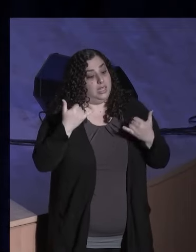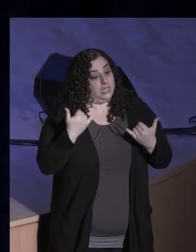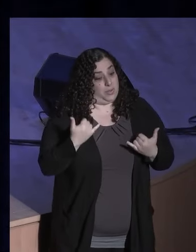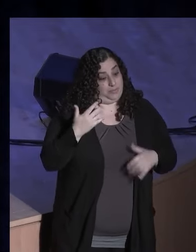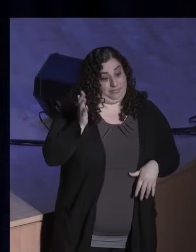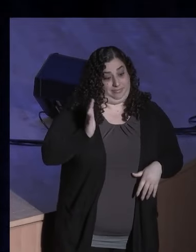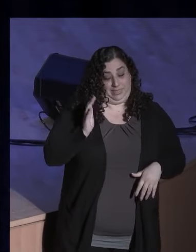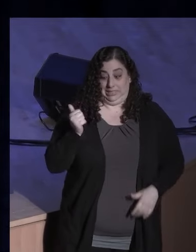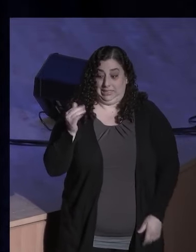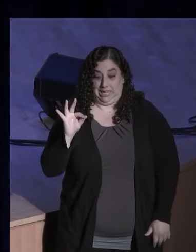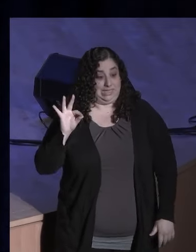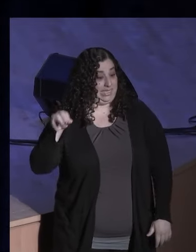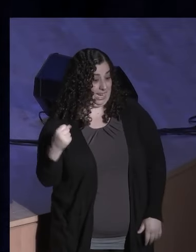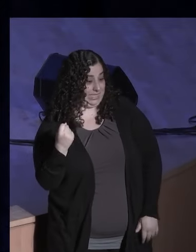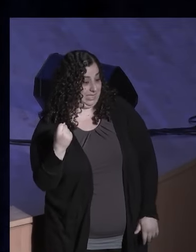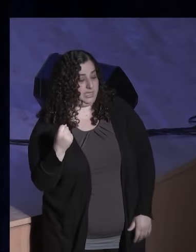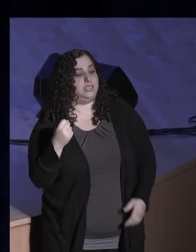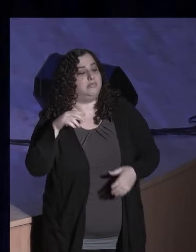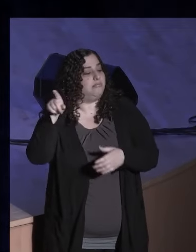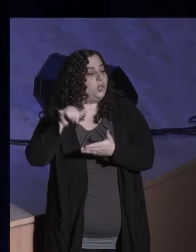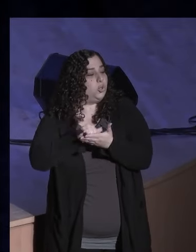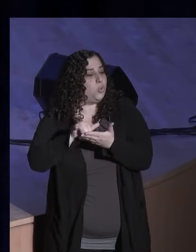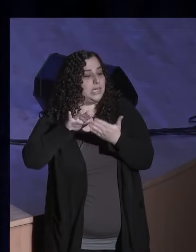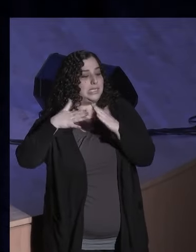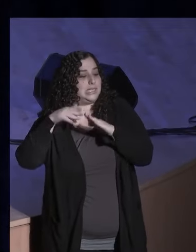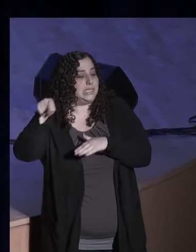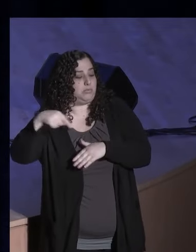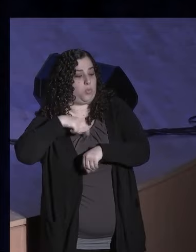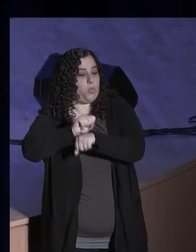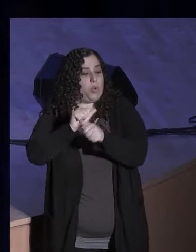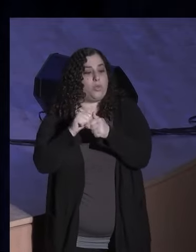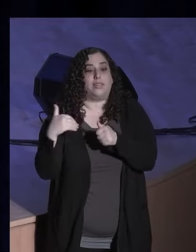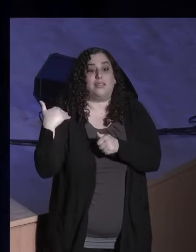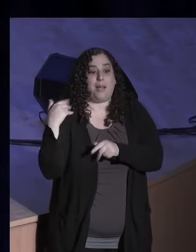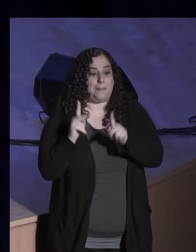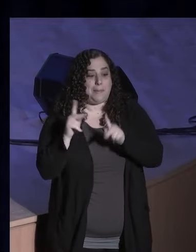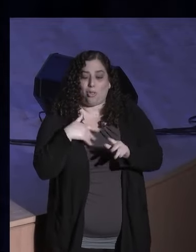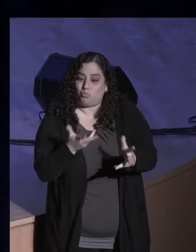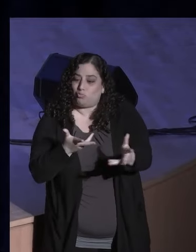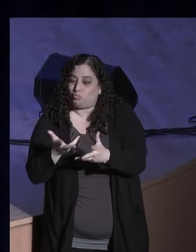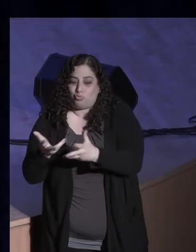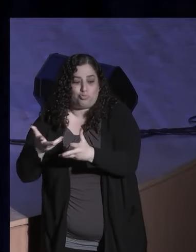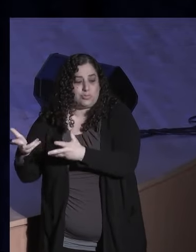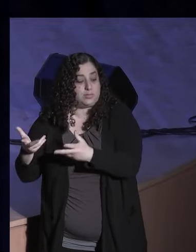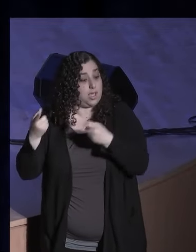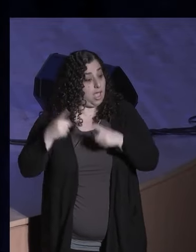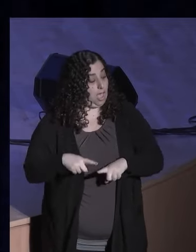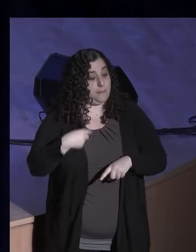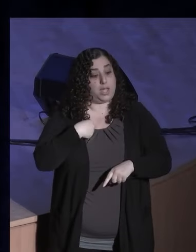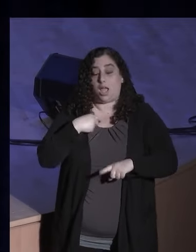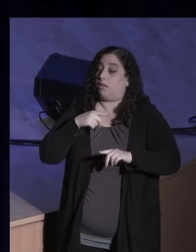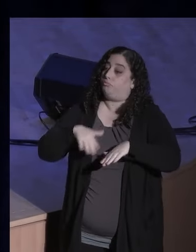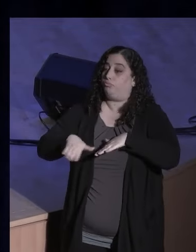boroughs of that city. I was so very fortunate to attend the opening of the George Gustav Hayes Center at the Alexander